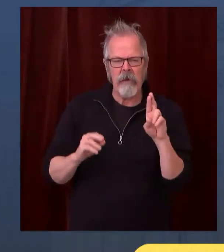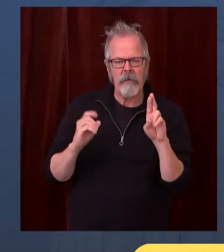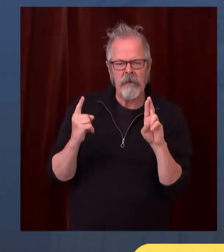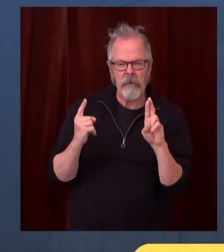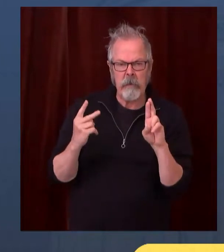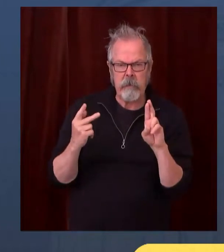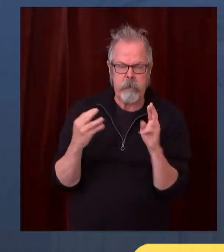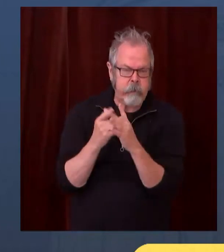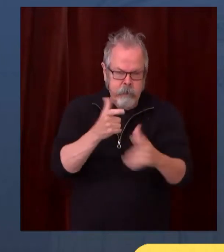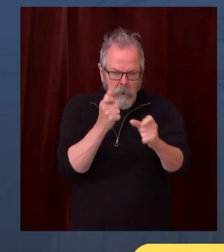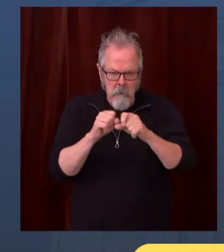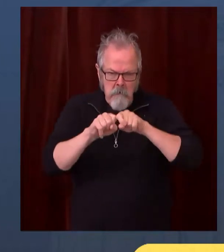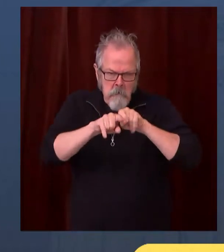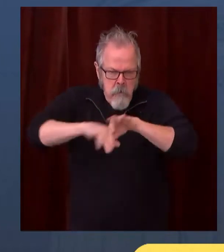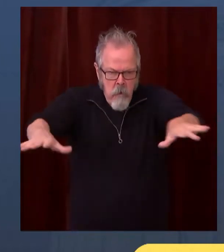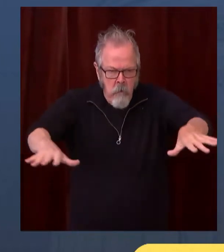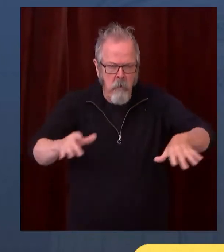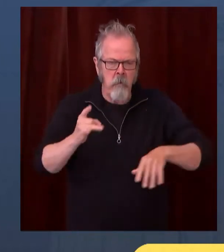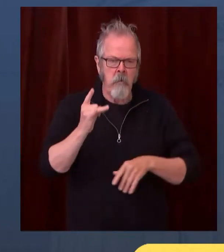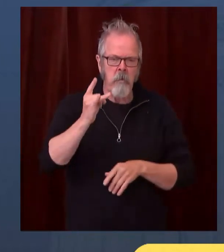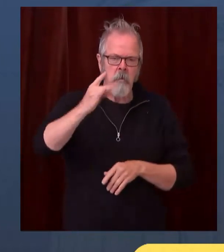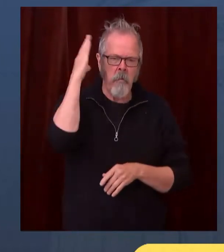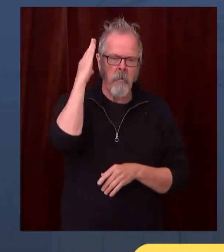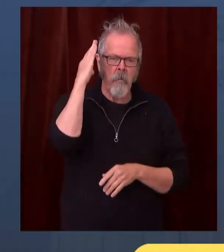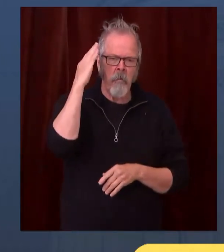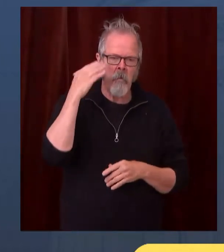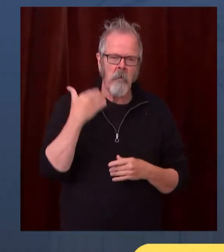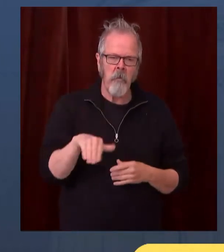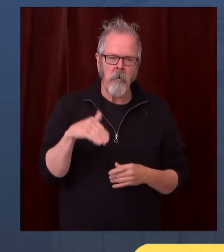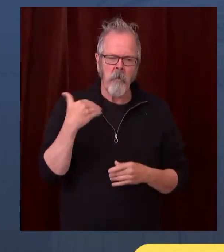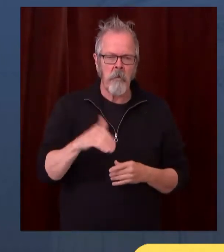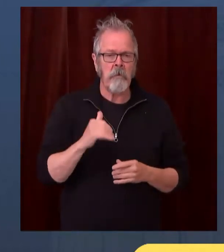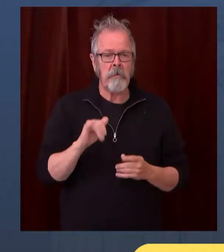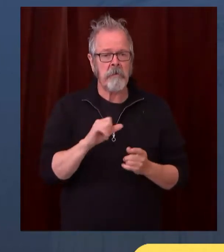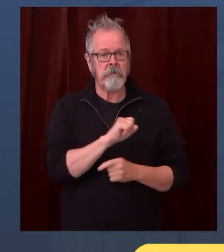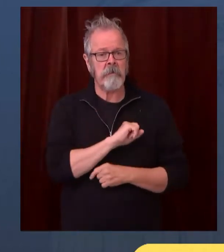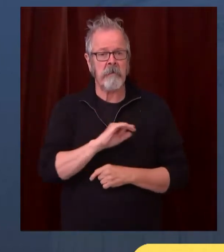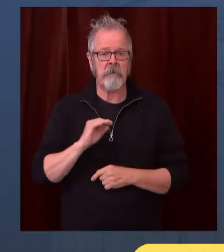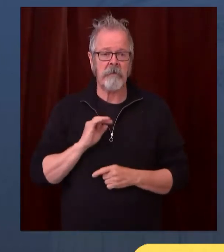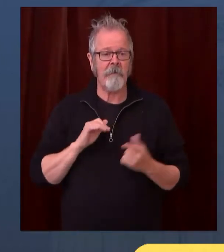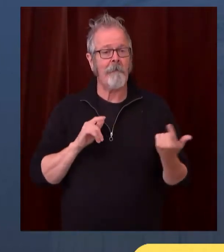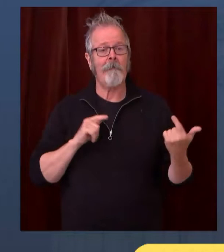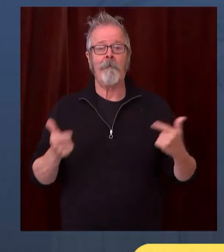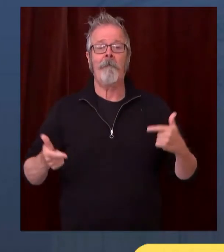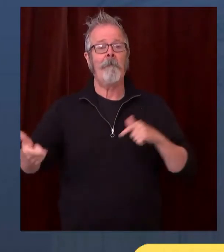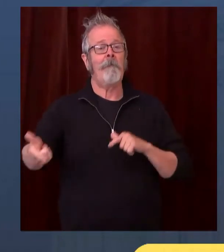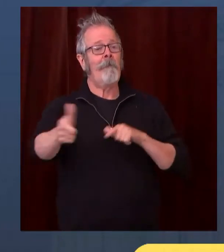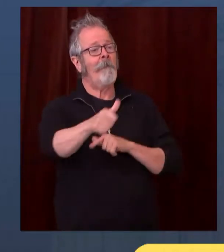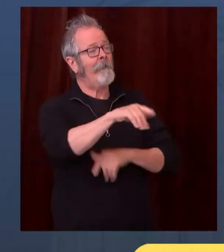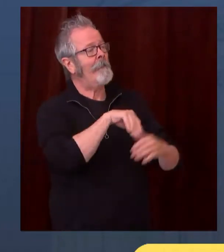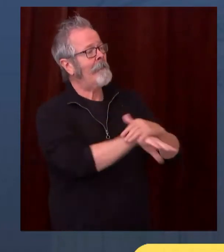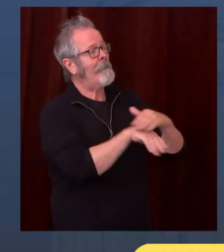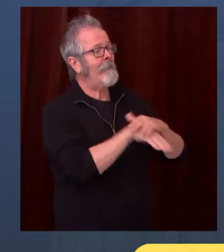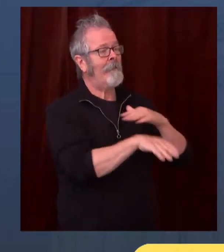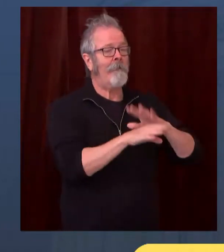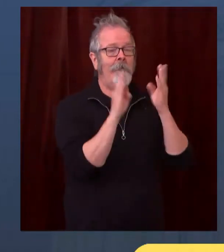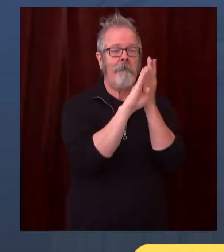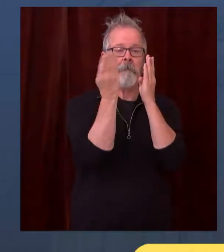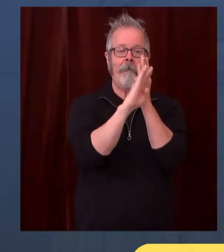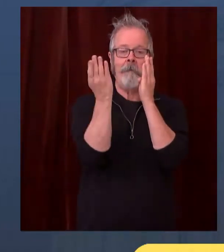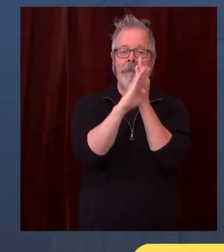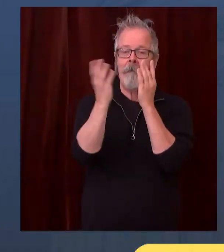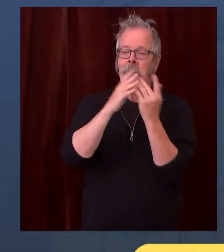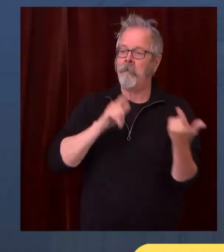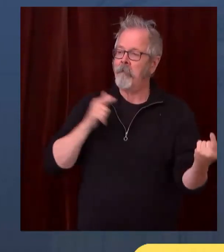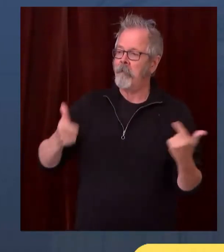by staff coming into the facility. We had to learn about testing, and those NPIs,